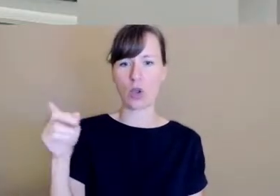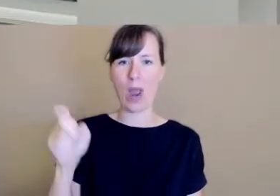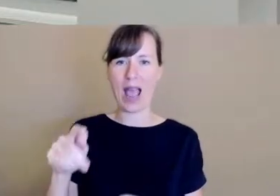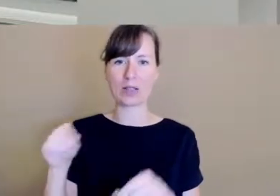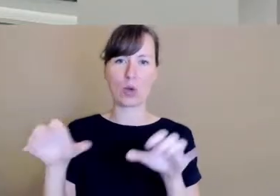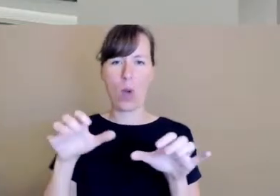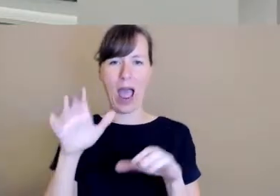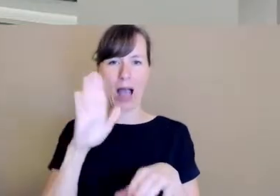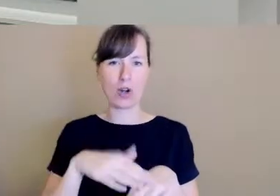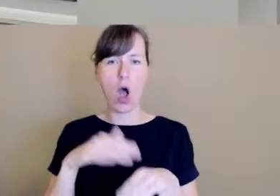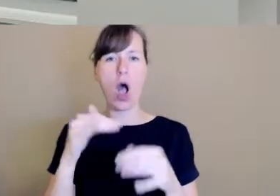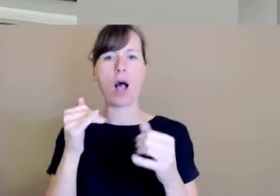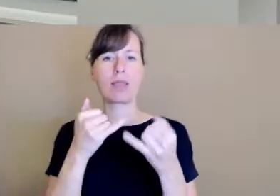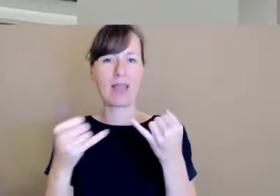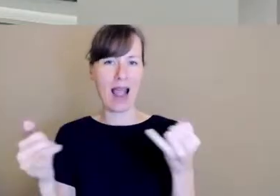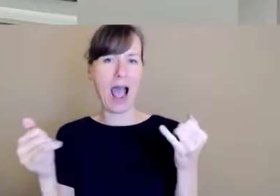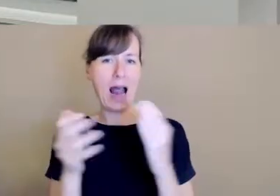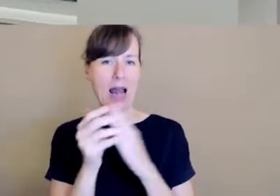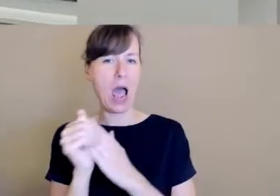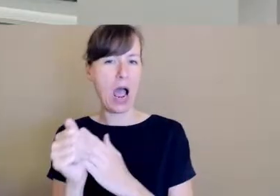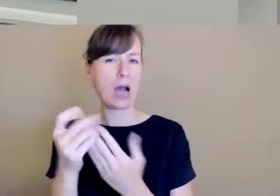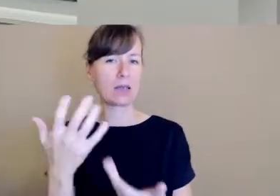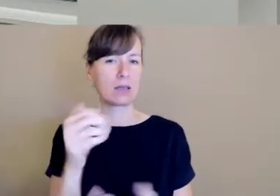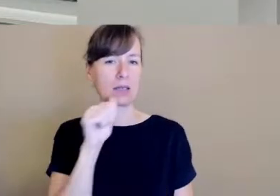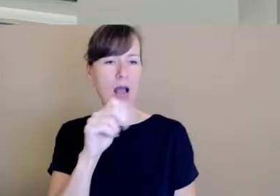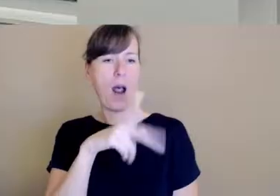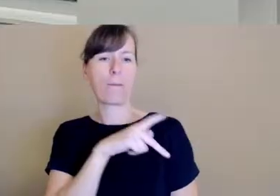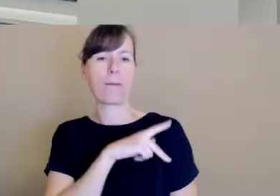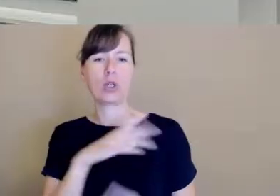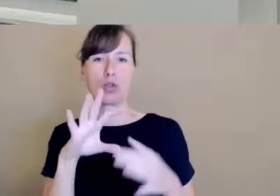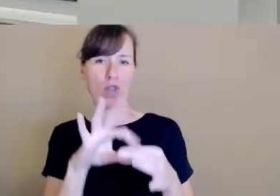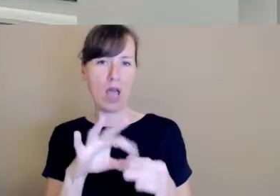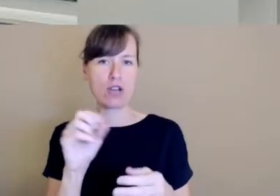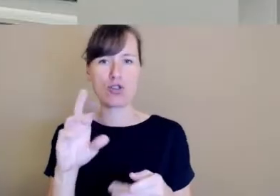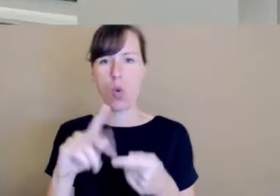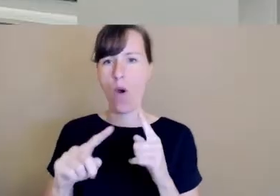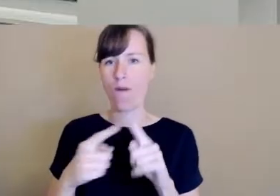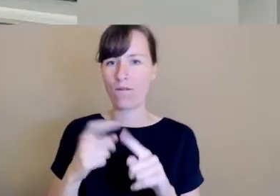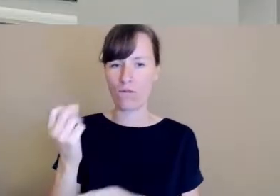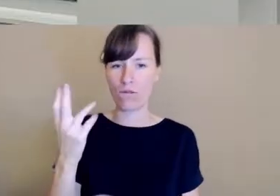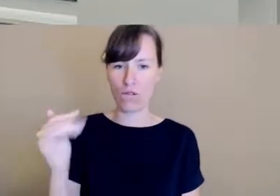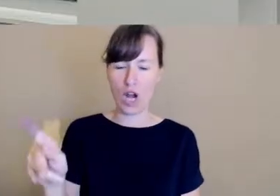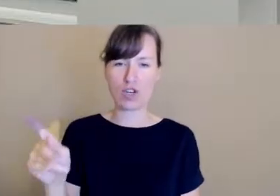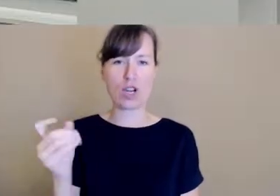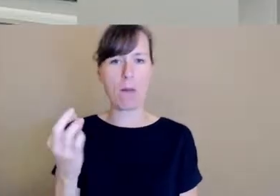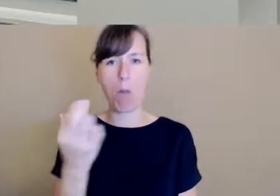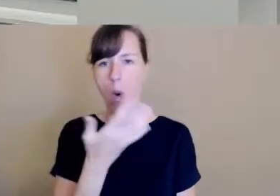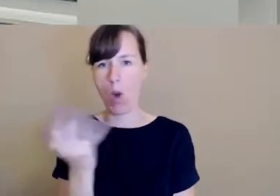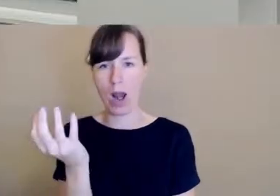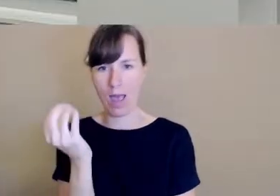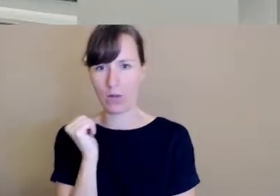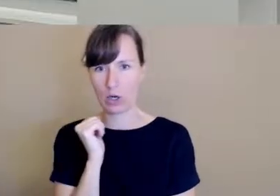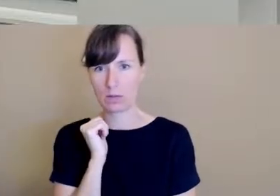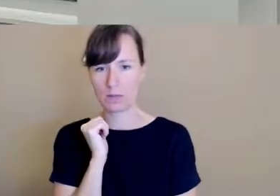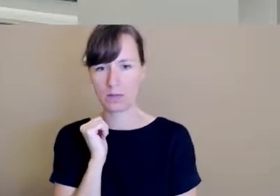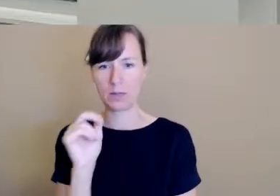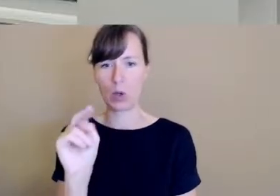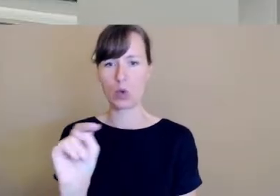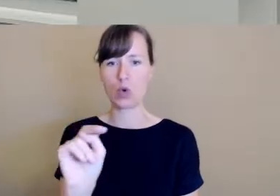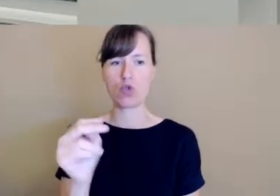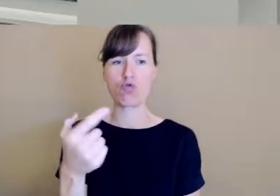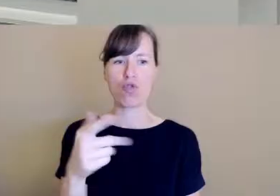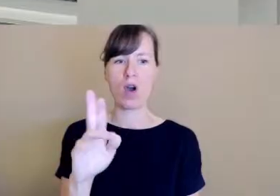not personal relations or friendships or whatever, but a sort of neutral